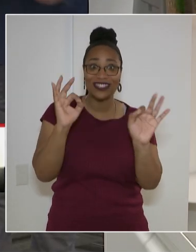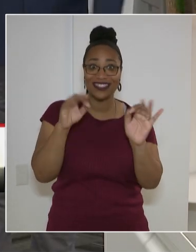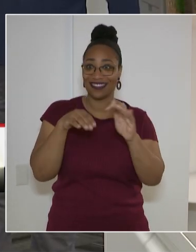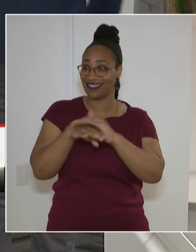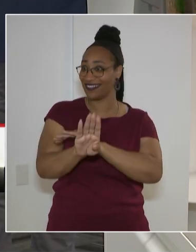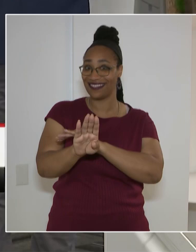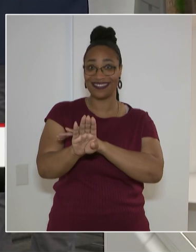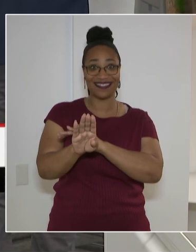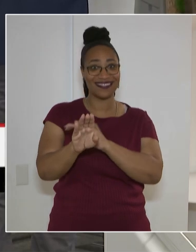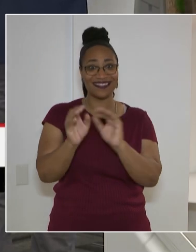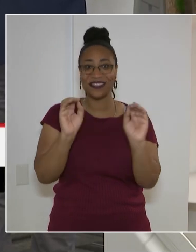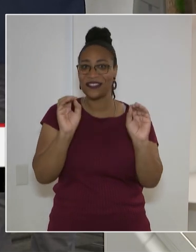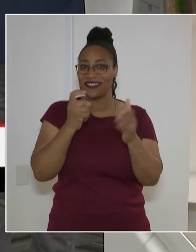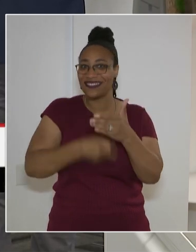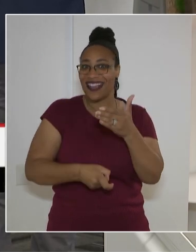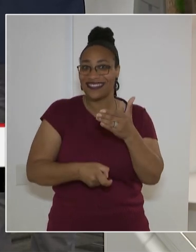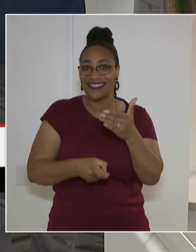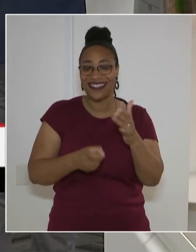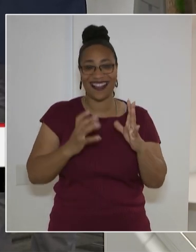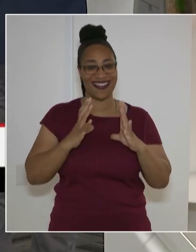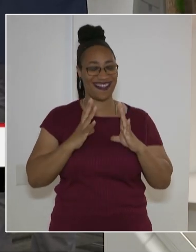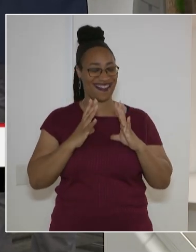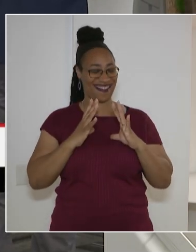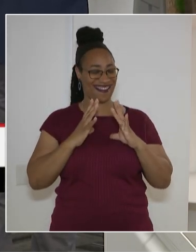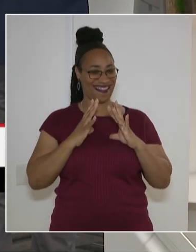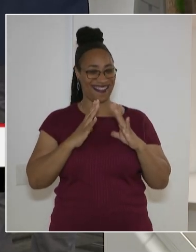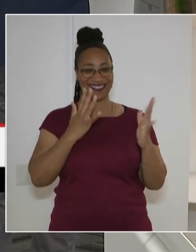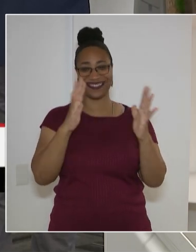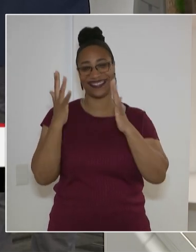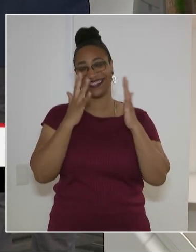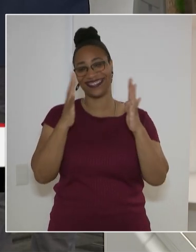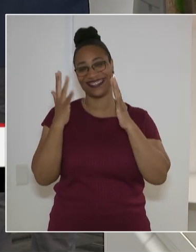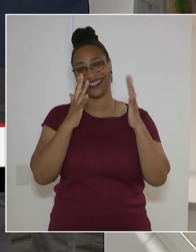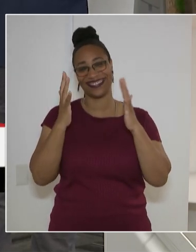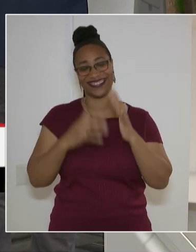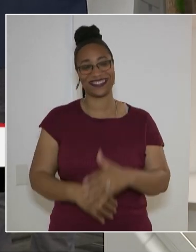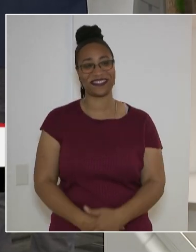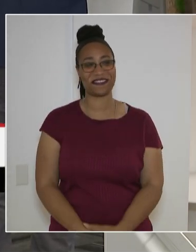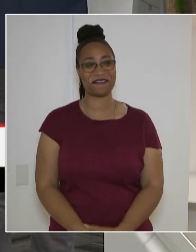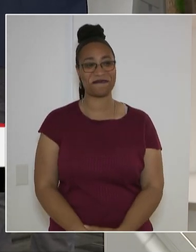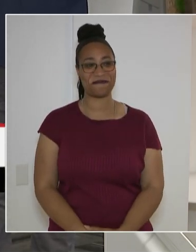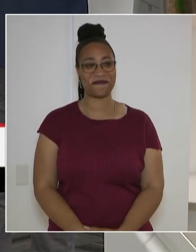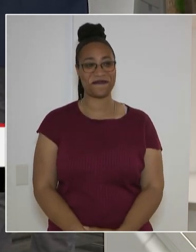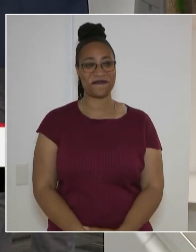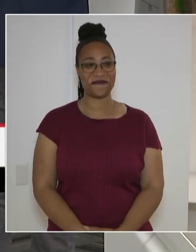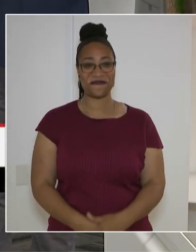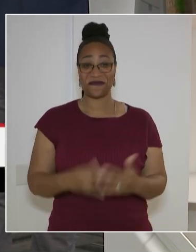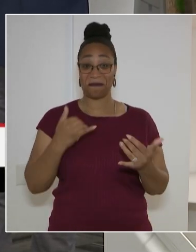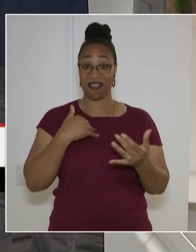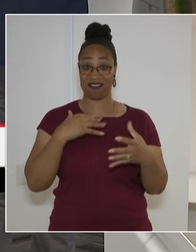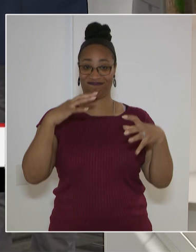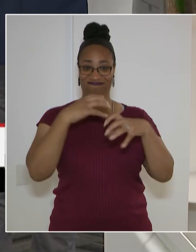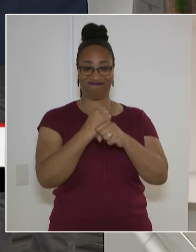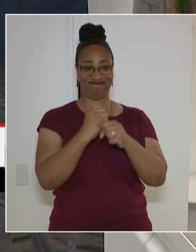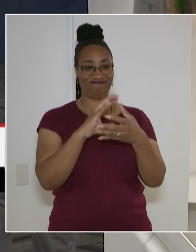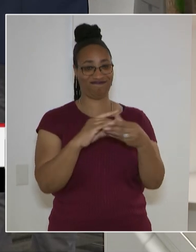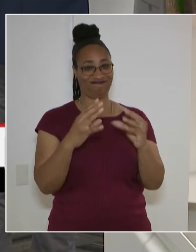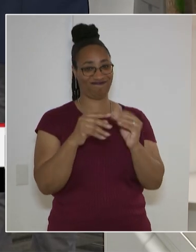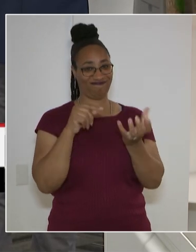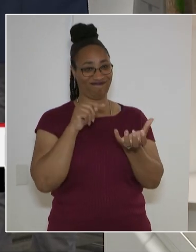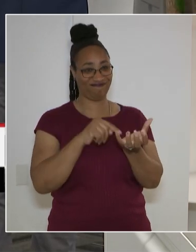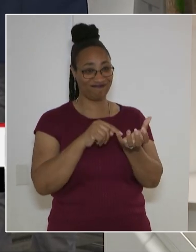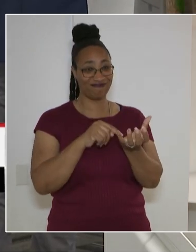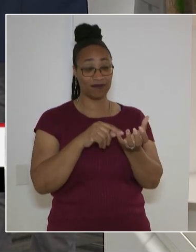So that's part of our story, and my job and the Deputy Mayor, Nina Albert, and her team at